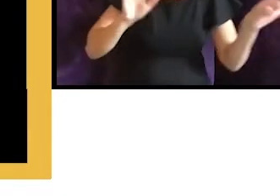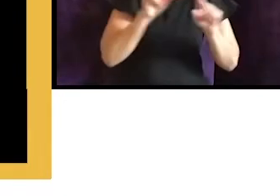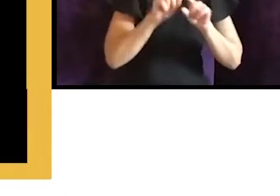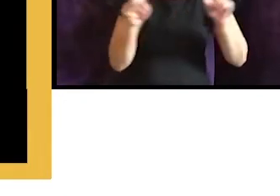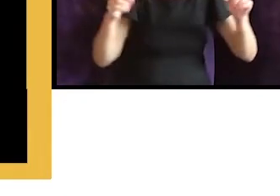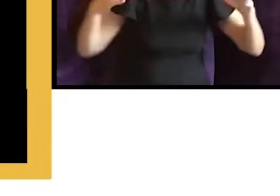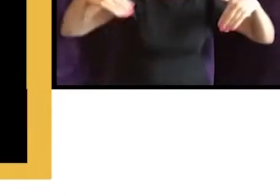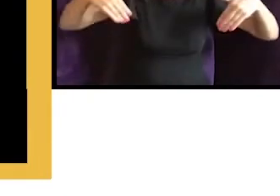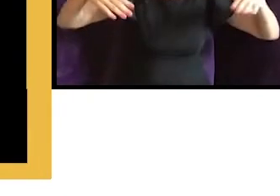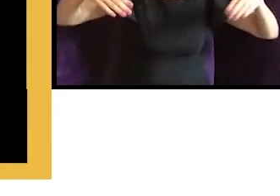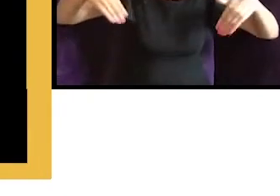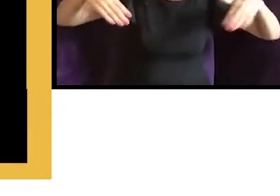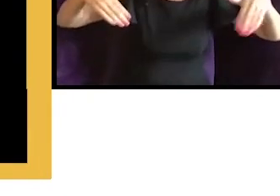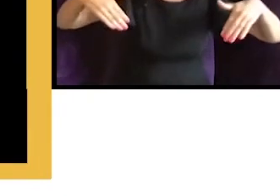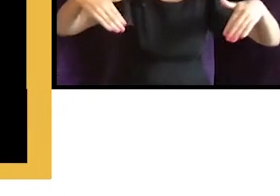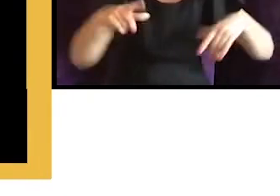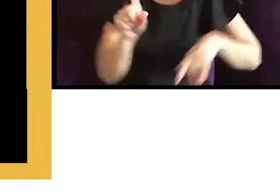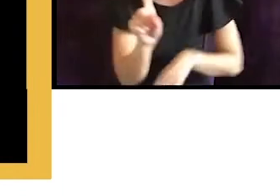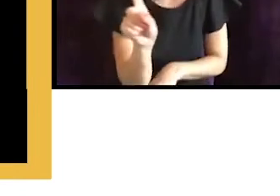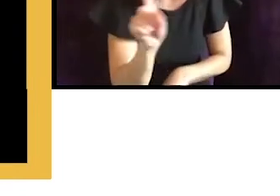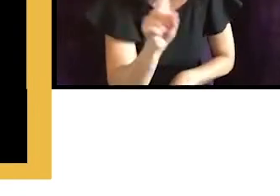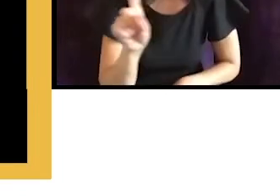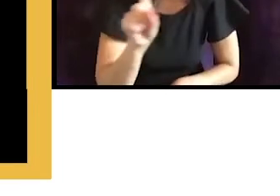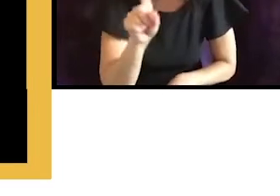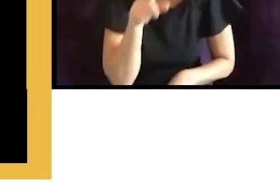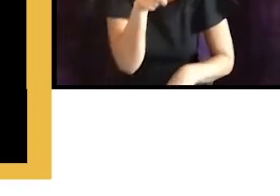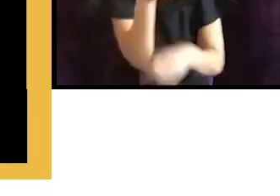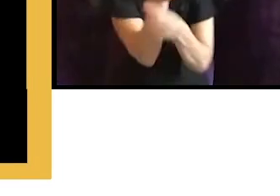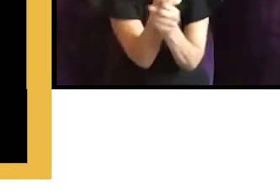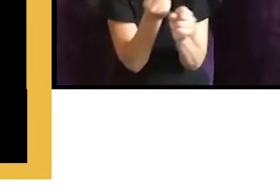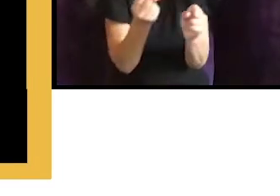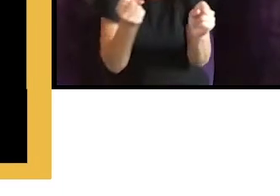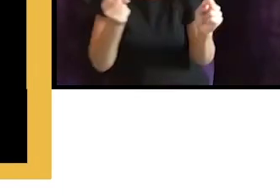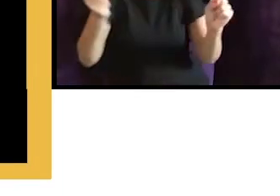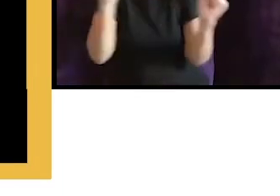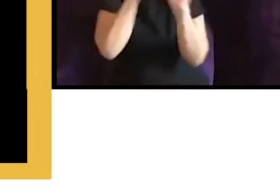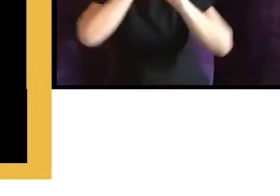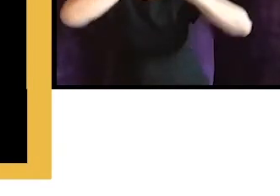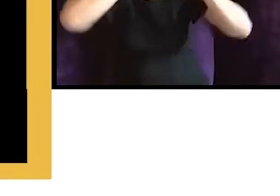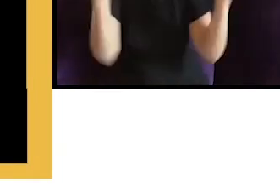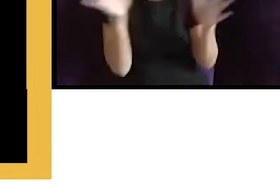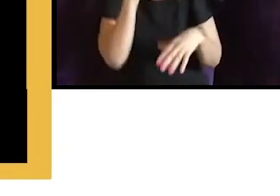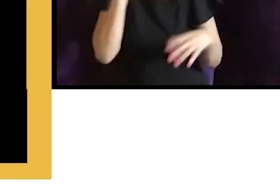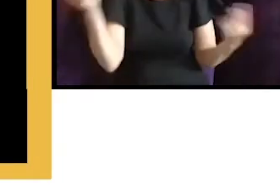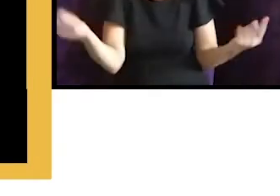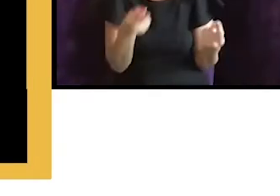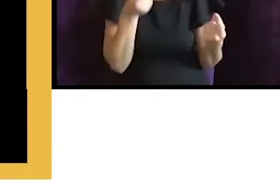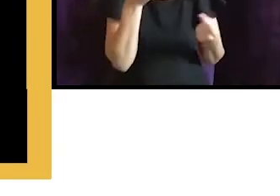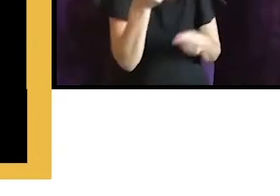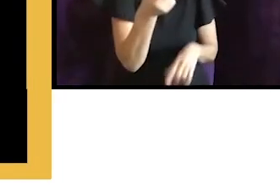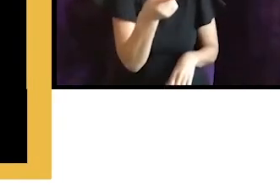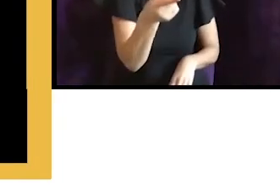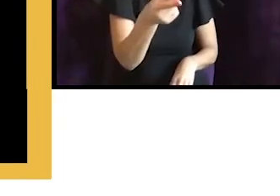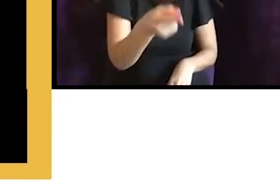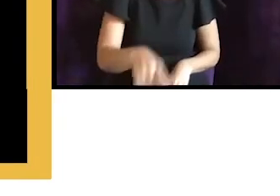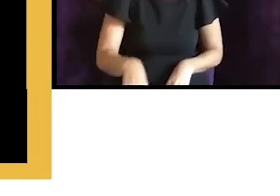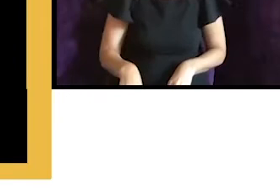skies. But till that morning, oh, there's nothing can harm